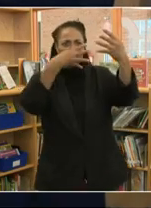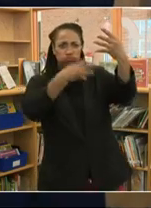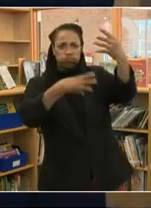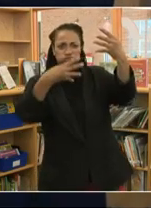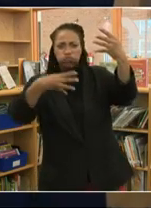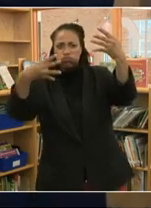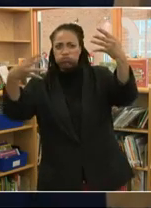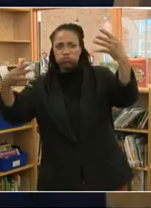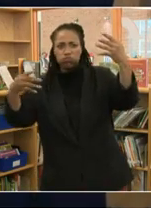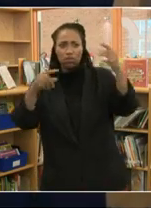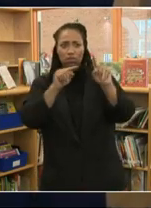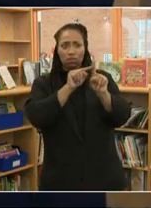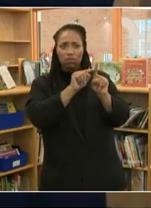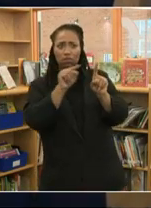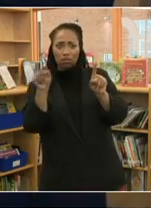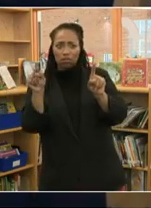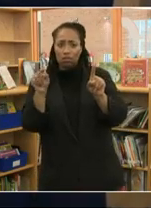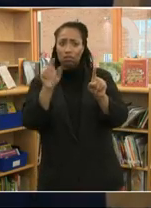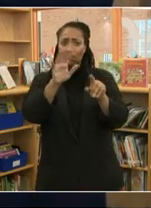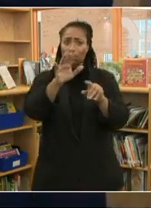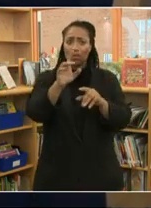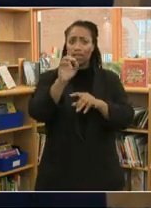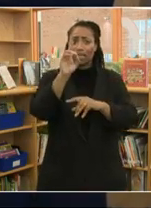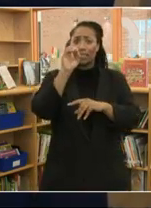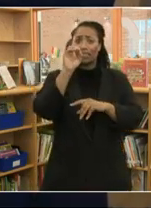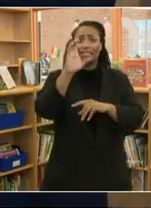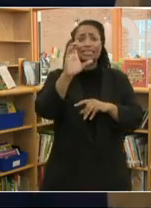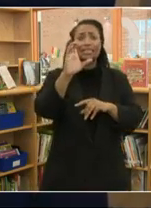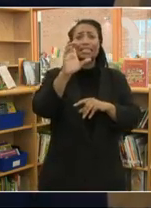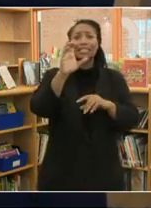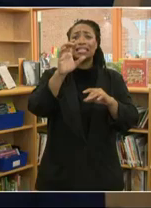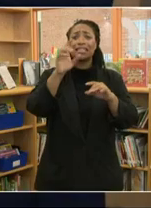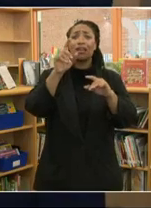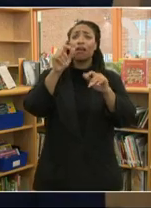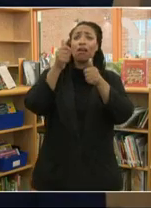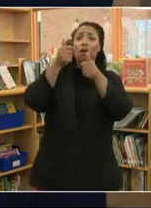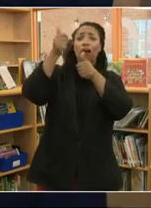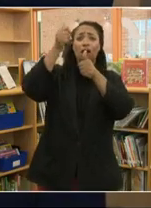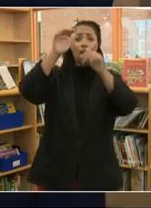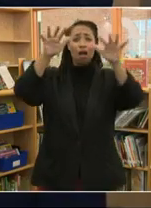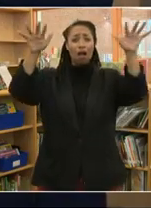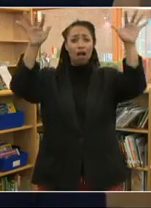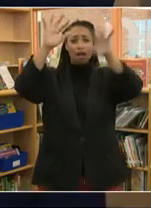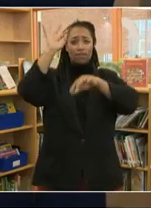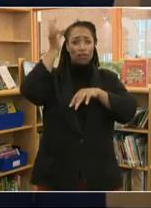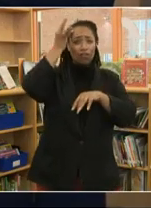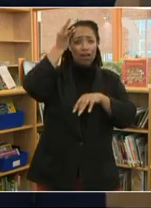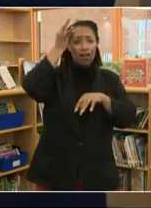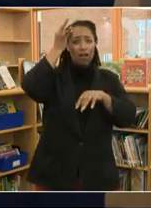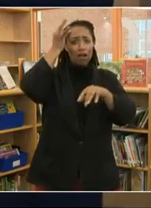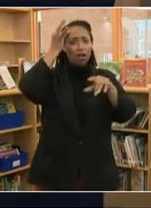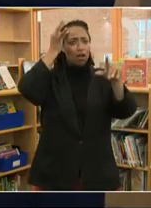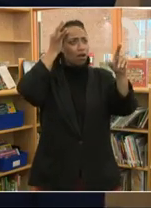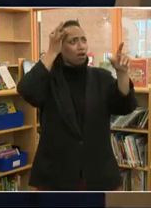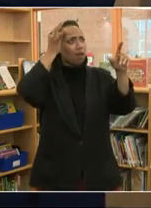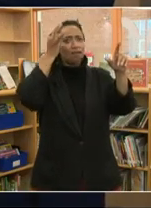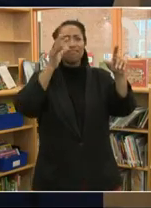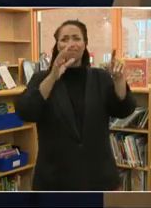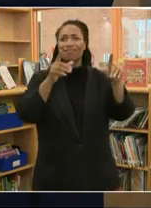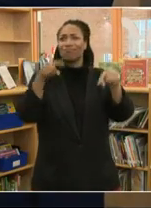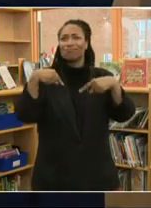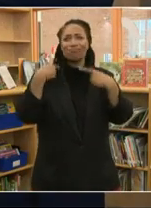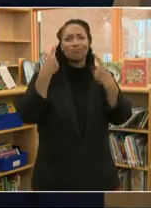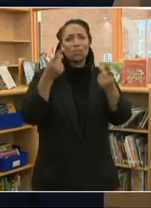together all of the federal partners for a while. And there is a lot of planning that's been going on or at